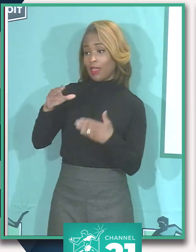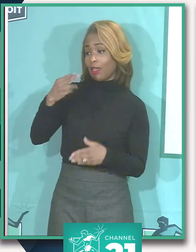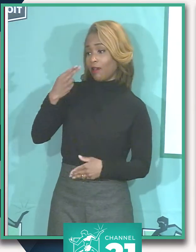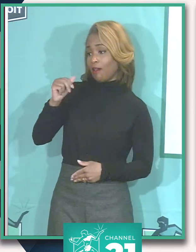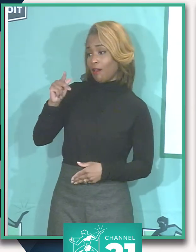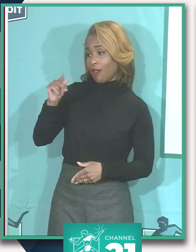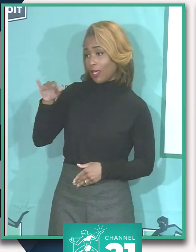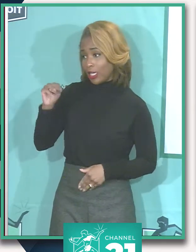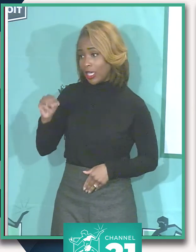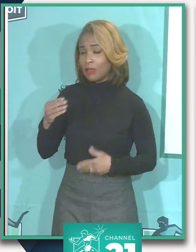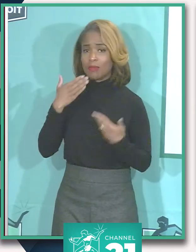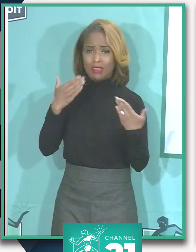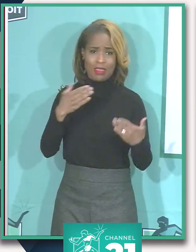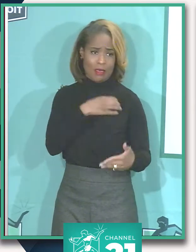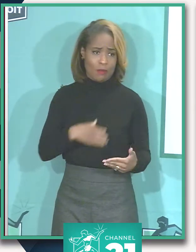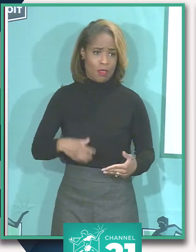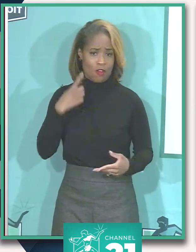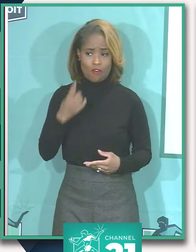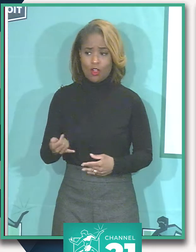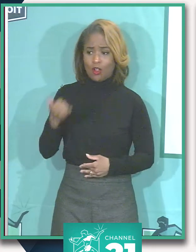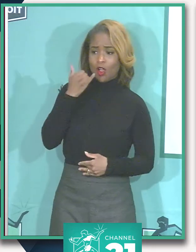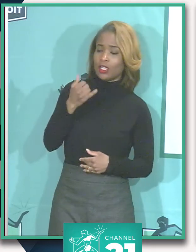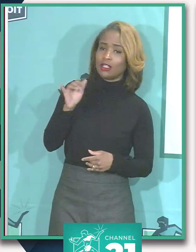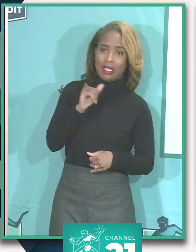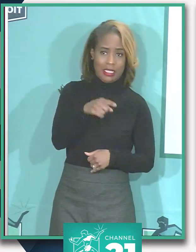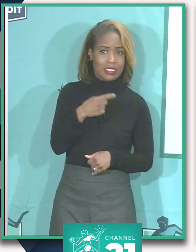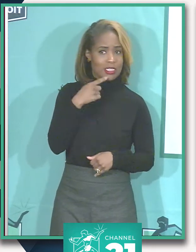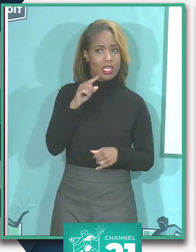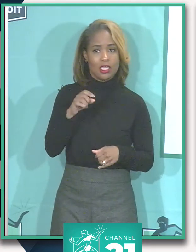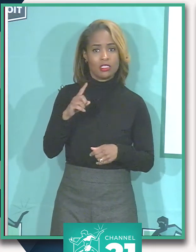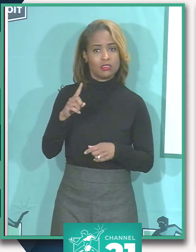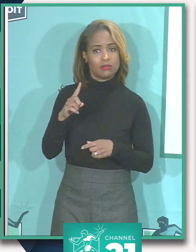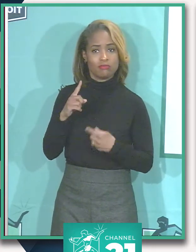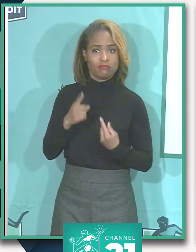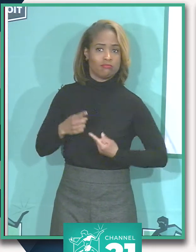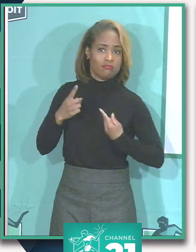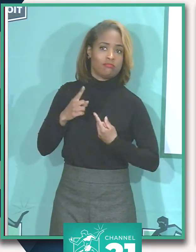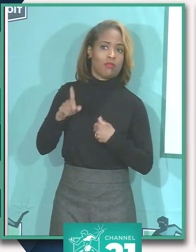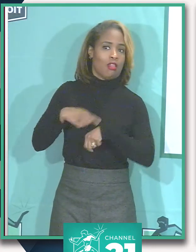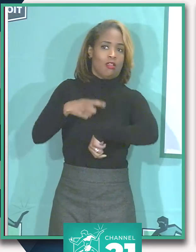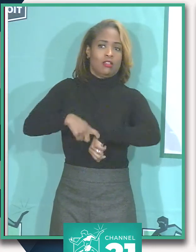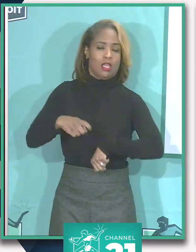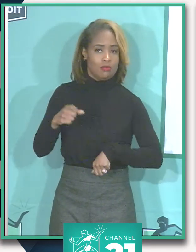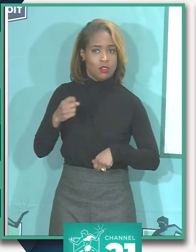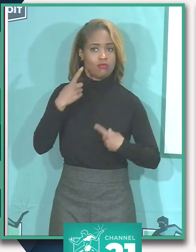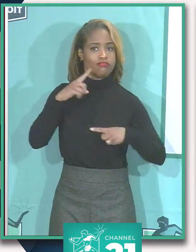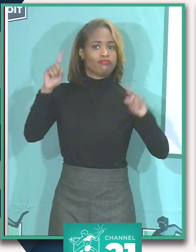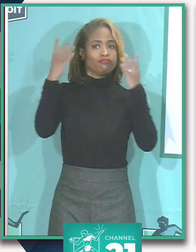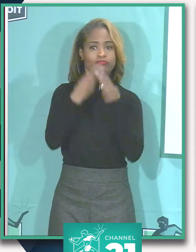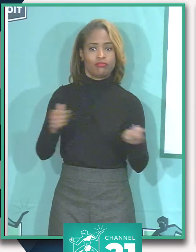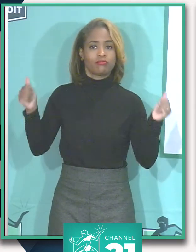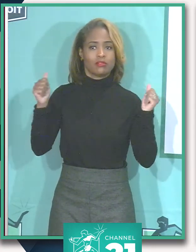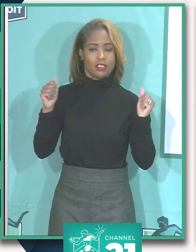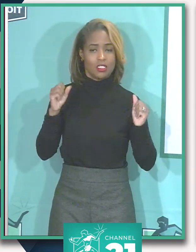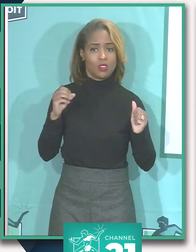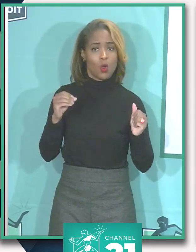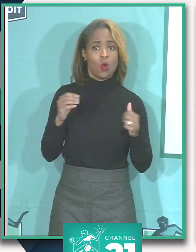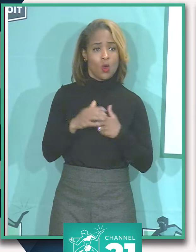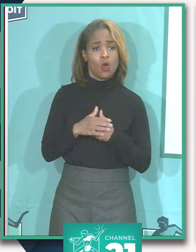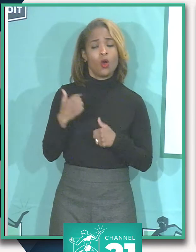calling us. I guess he said this is going on too long. Called us and asked us to come talk about it. We